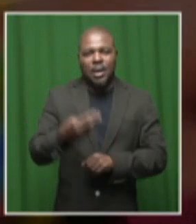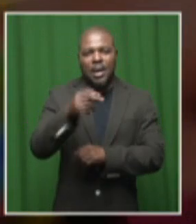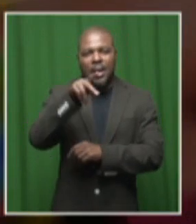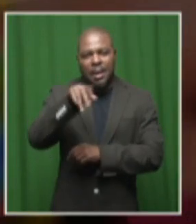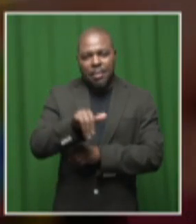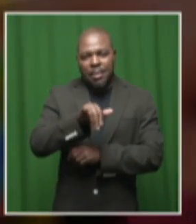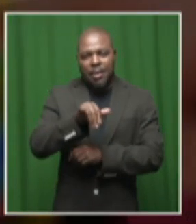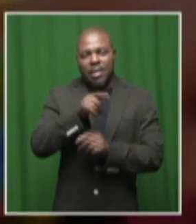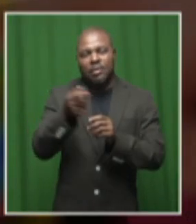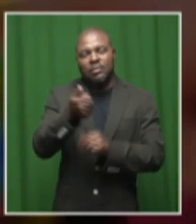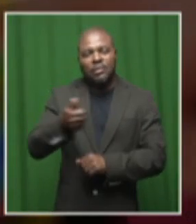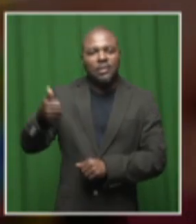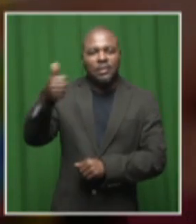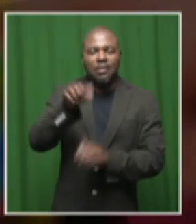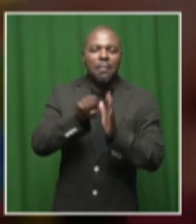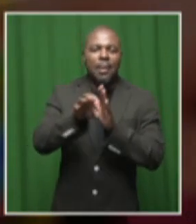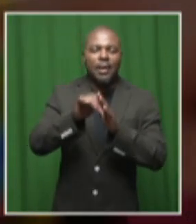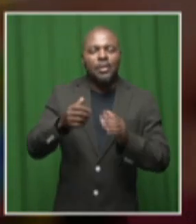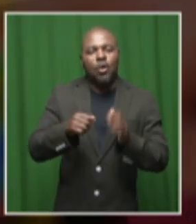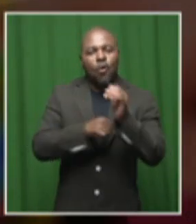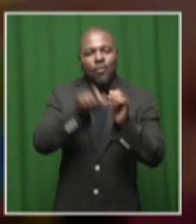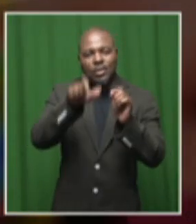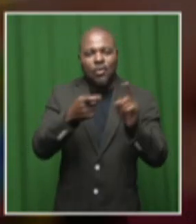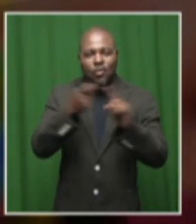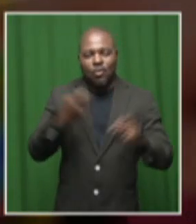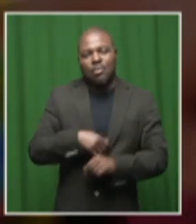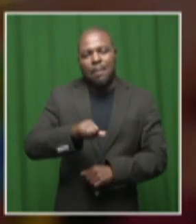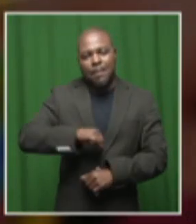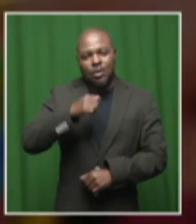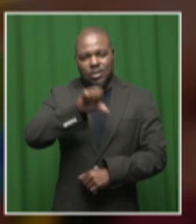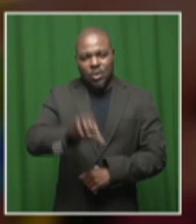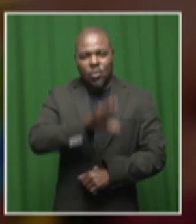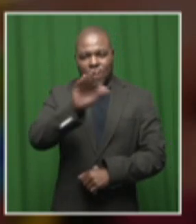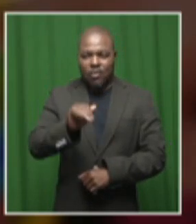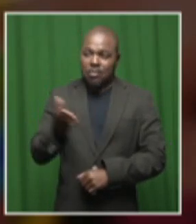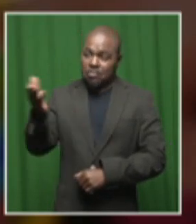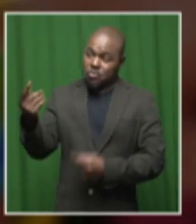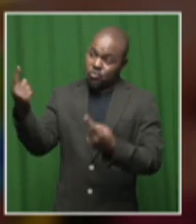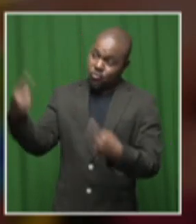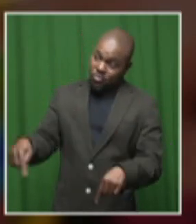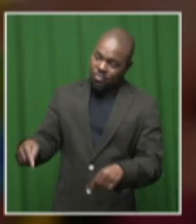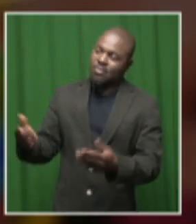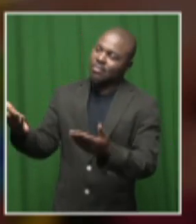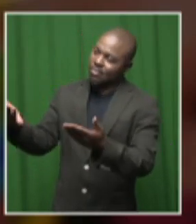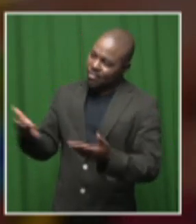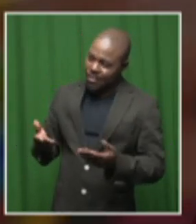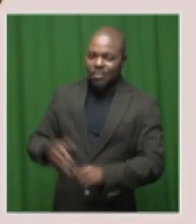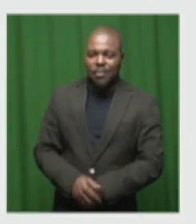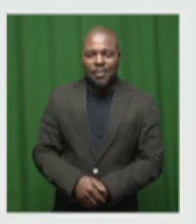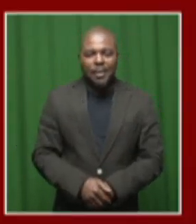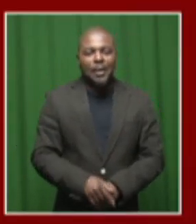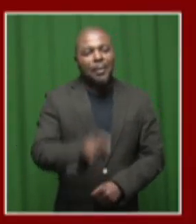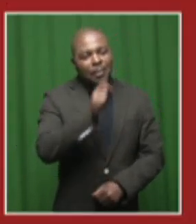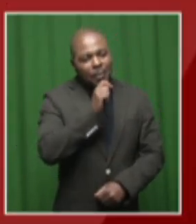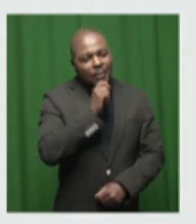Ngidi, the Chief Marketing Officer at Proudly SA. Ngidi, a very good morning. Thank you so much for joining us. Welcome. Thank you so much. Good morning, Simpio, and